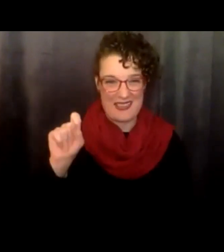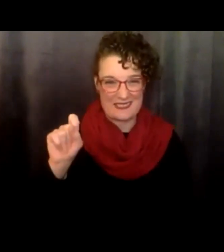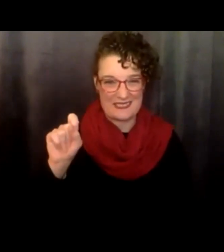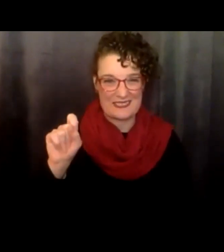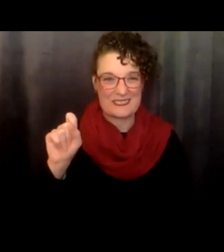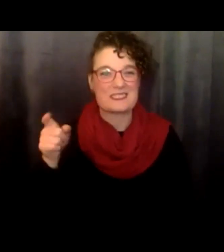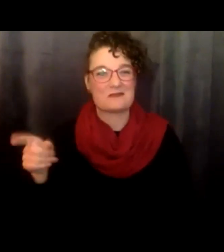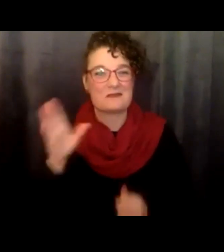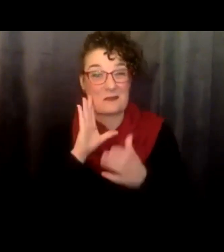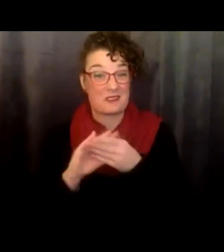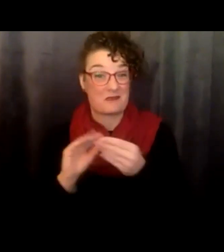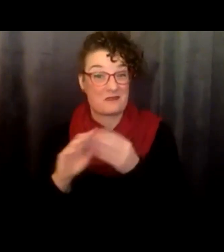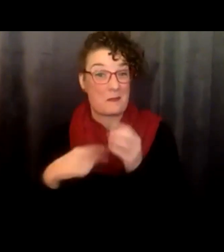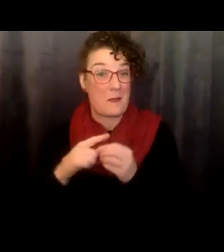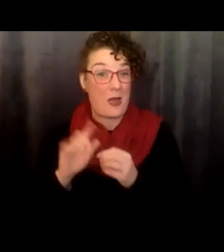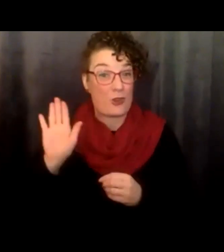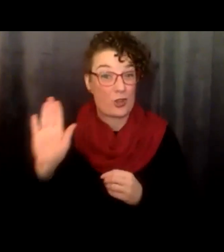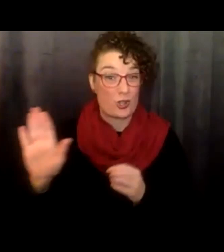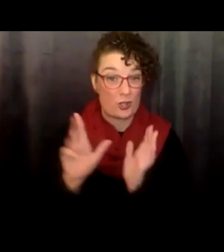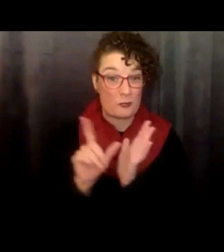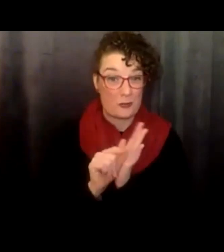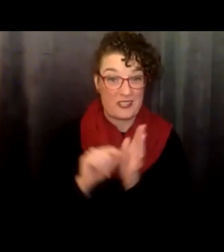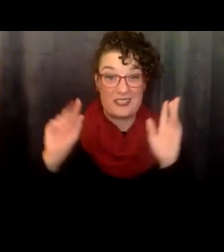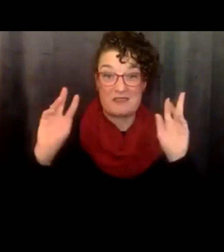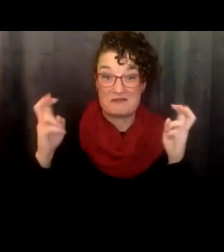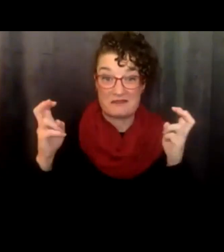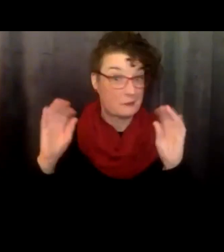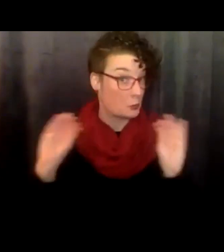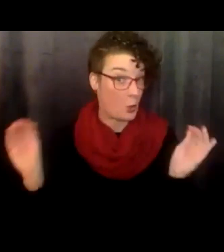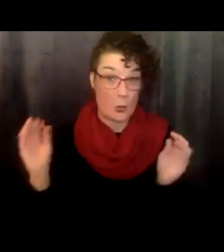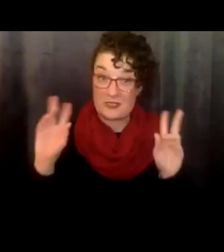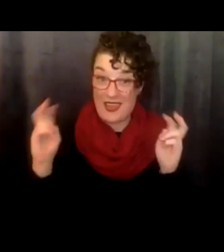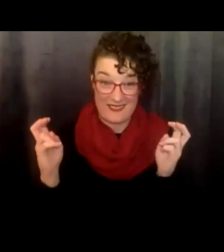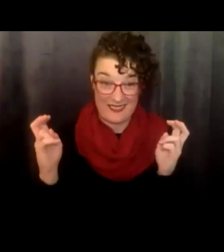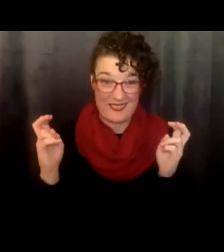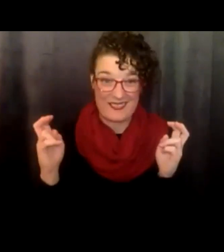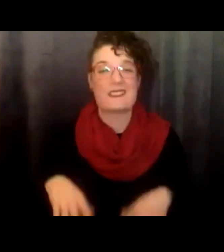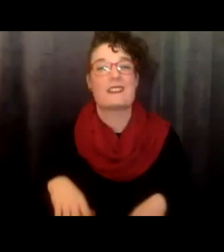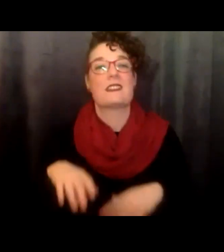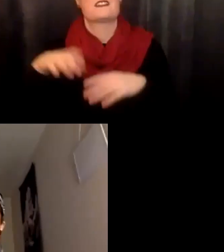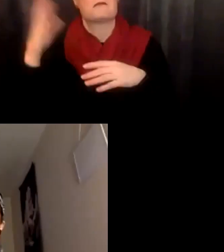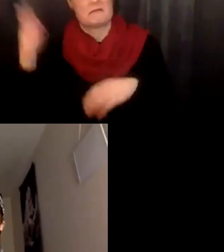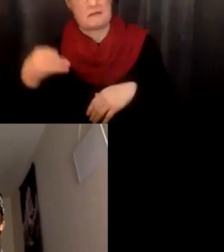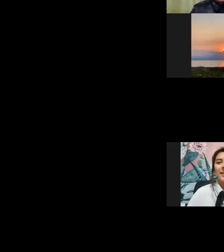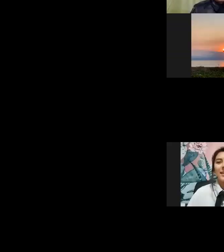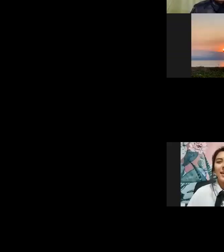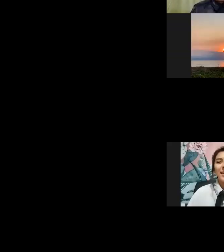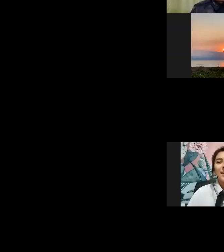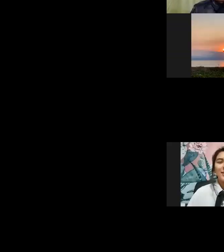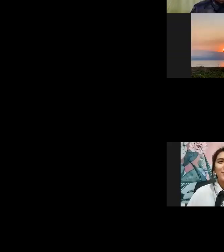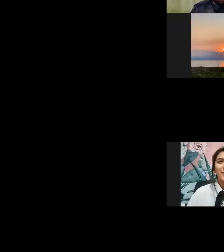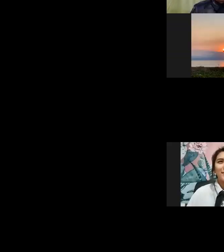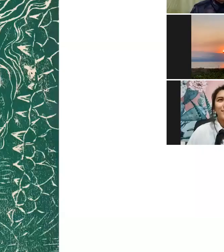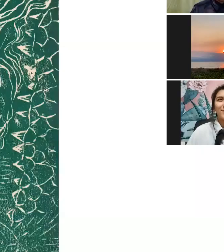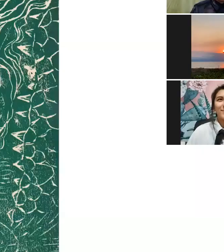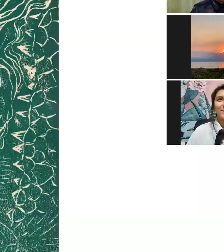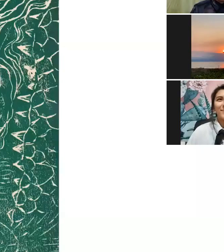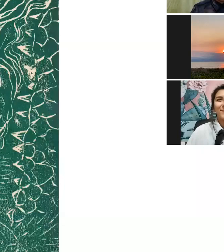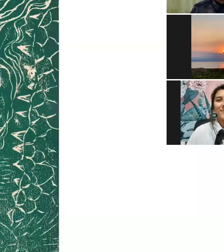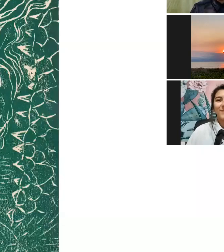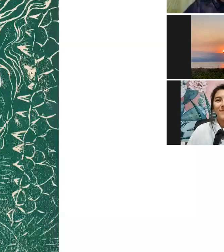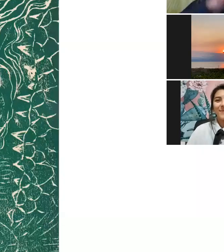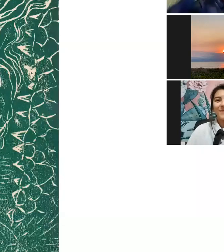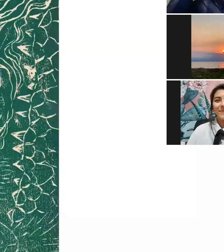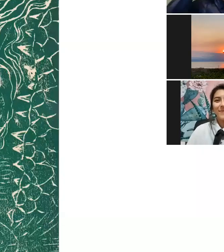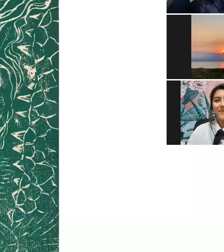to talk about her print, untitled, Open Jaws. So Bags, how wonderful